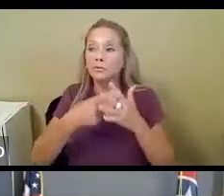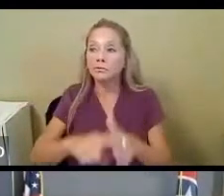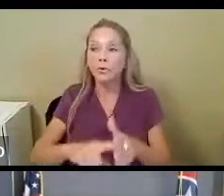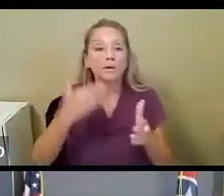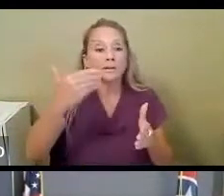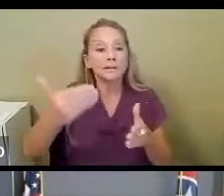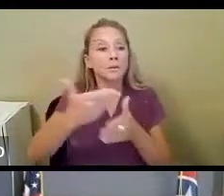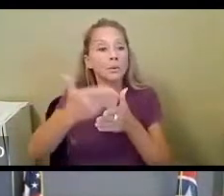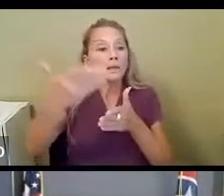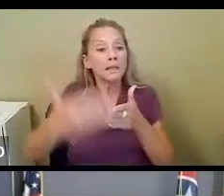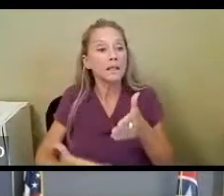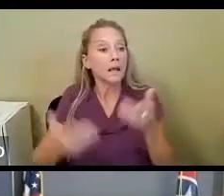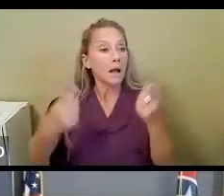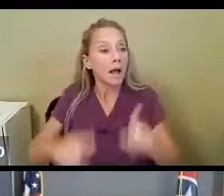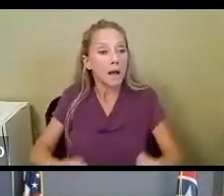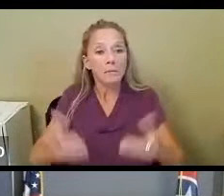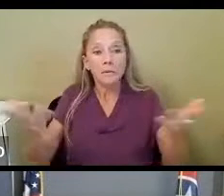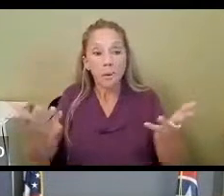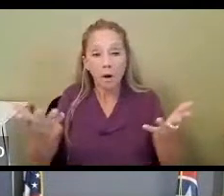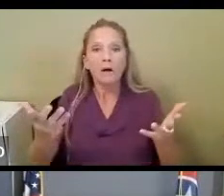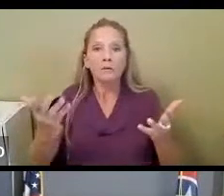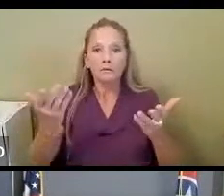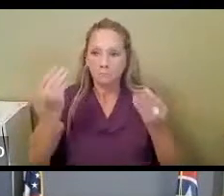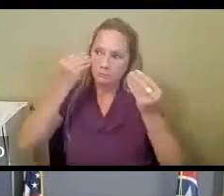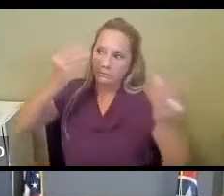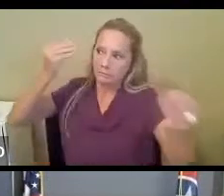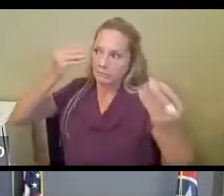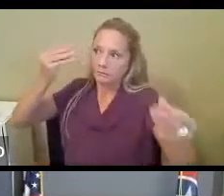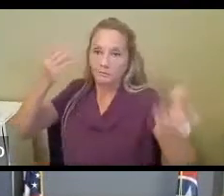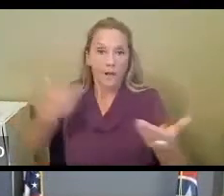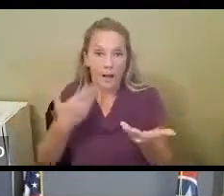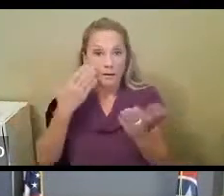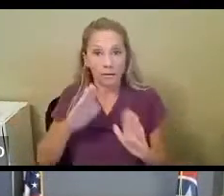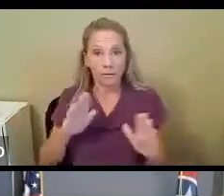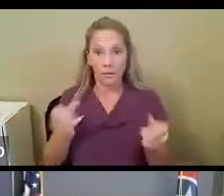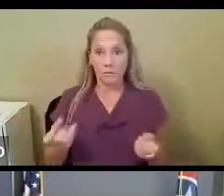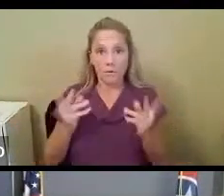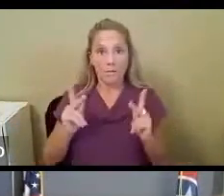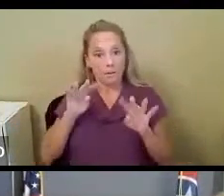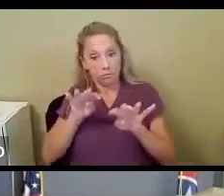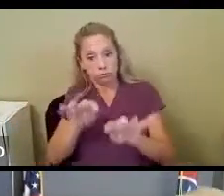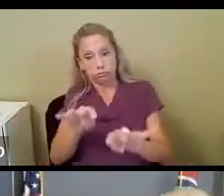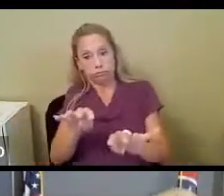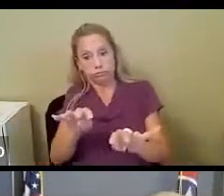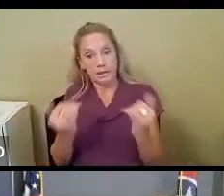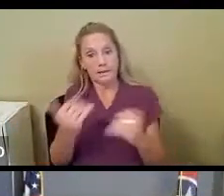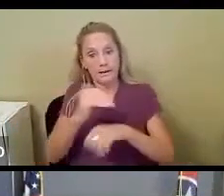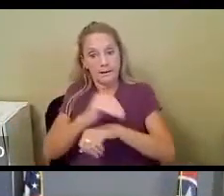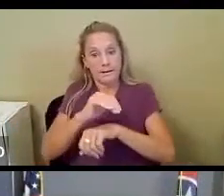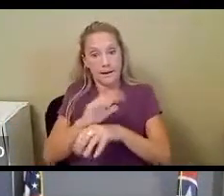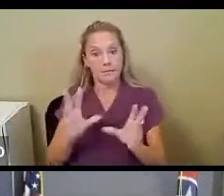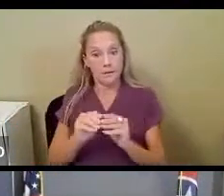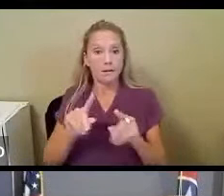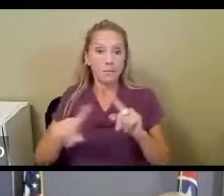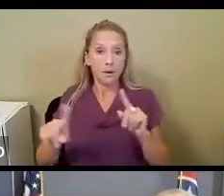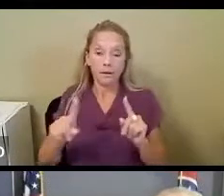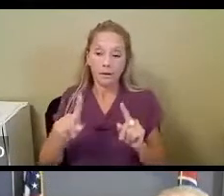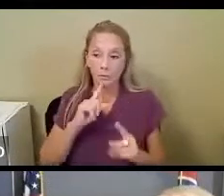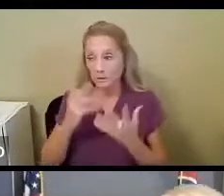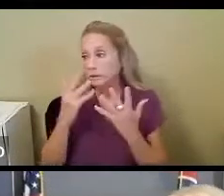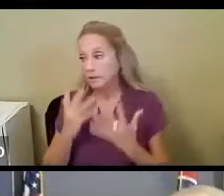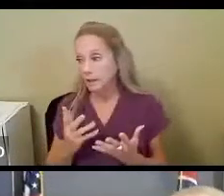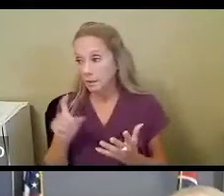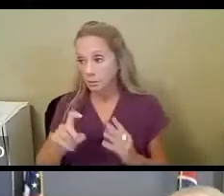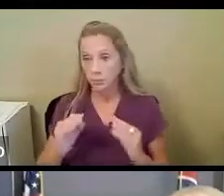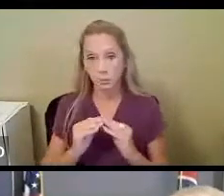So everybody's aware. I don't know that everybody watches your meeting, but we need to get that information out. It's a shame, but we